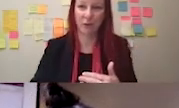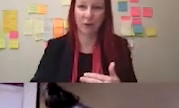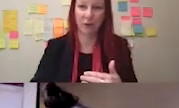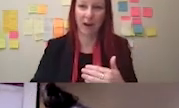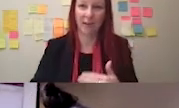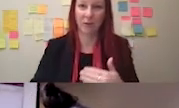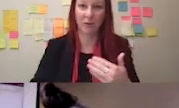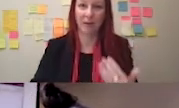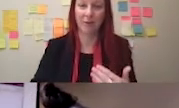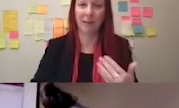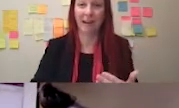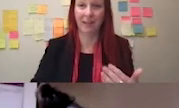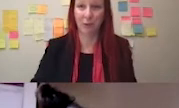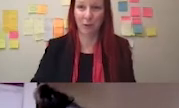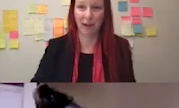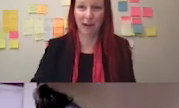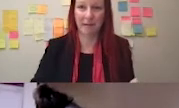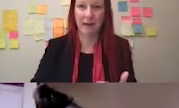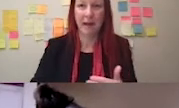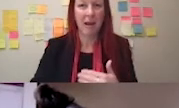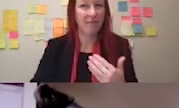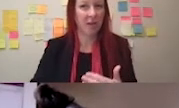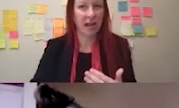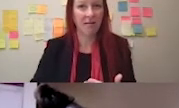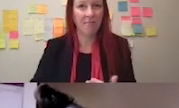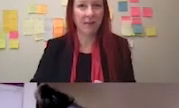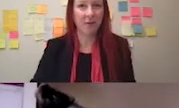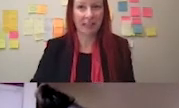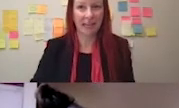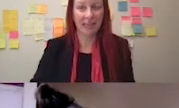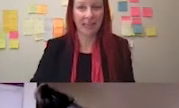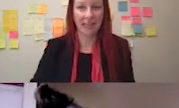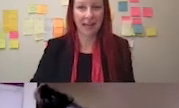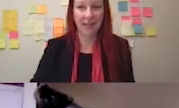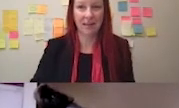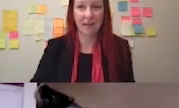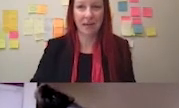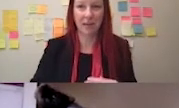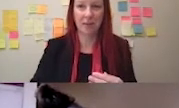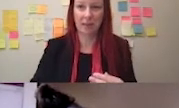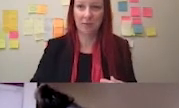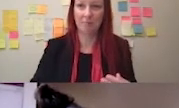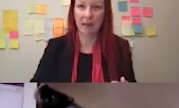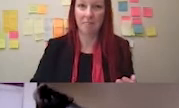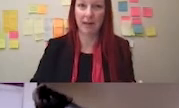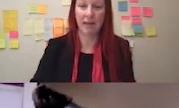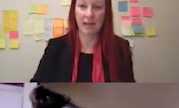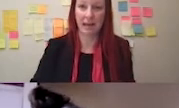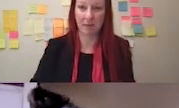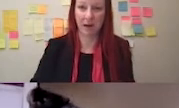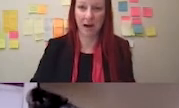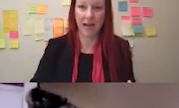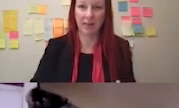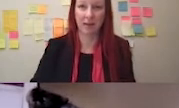what I do because I enjoy. And I've learned how to be strategic in academia to still meet my